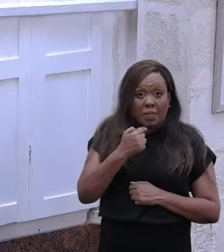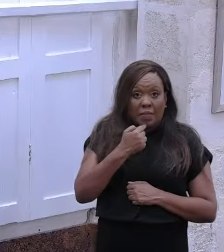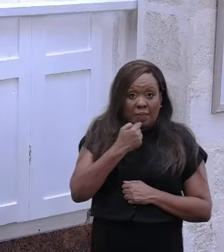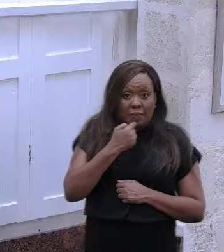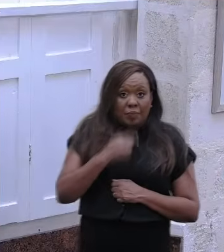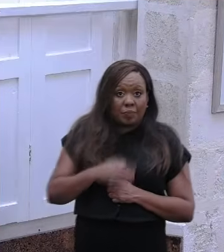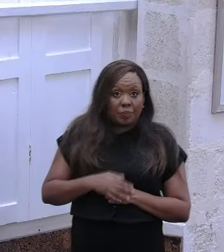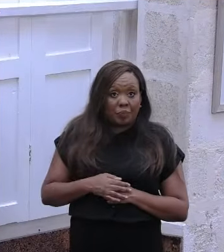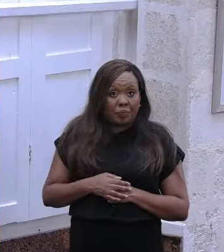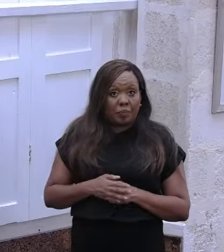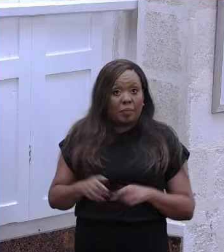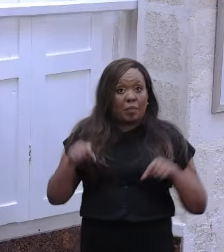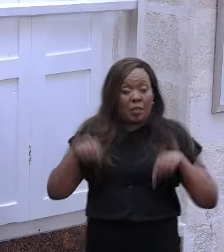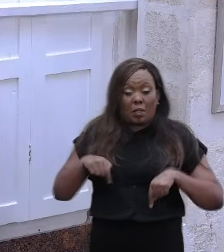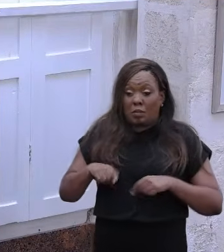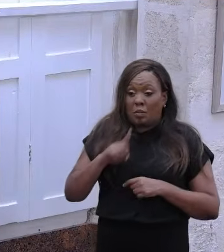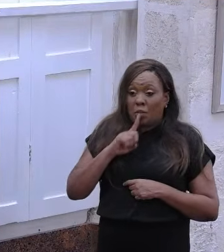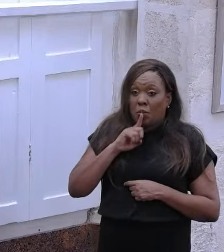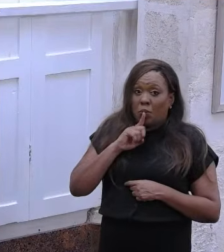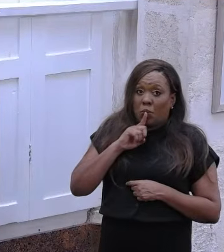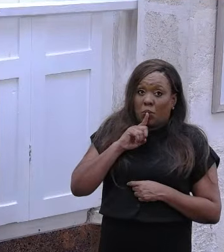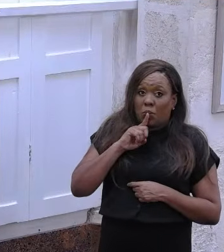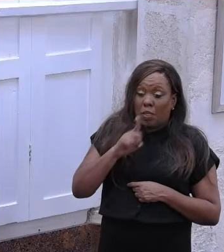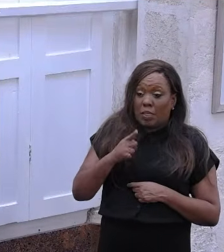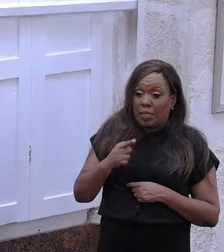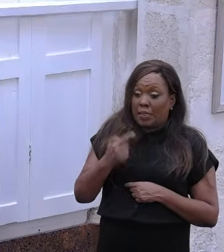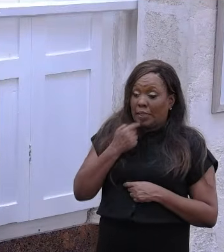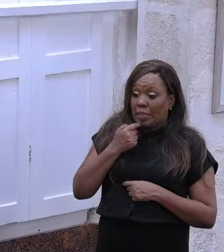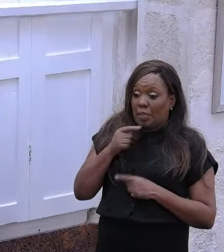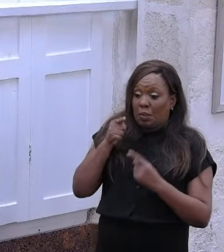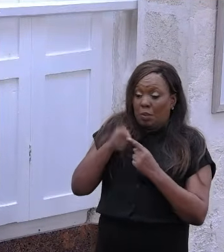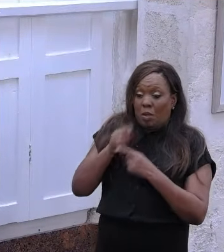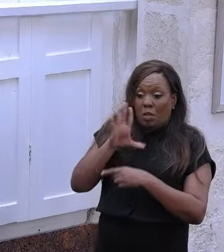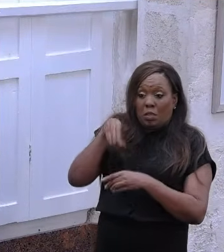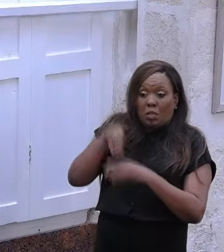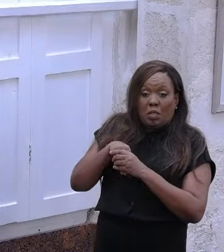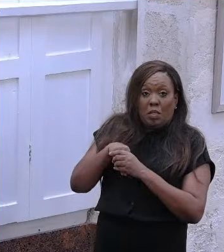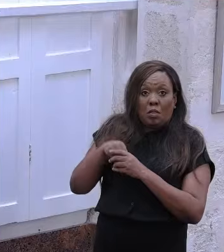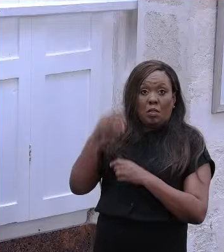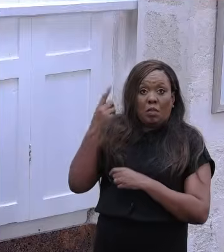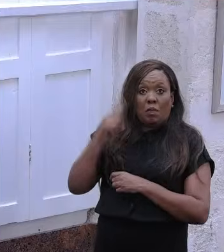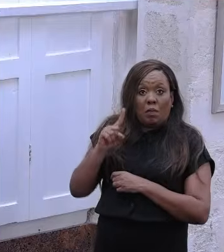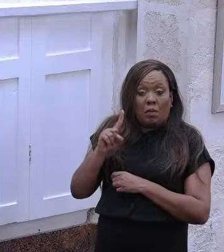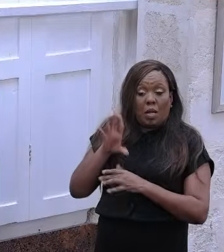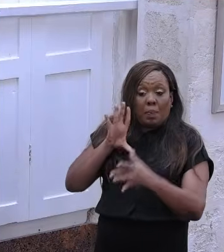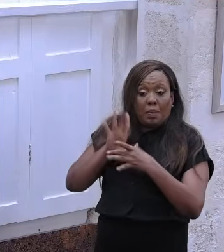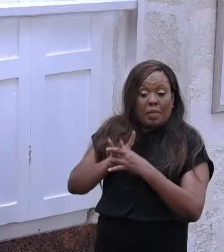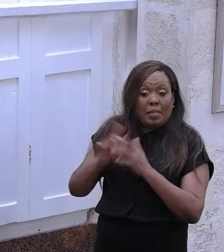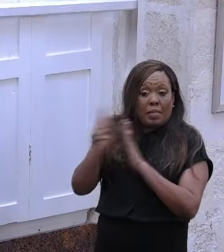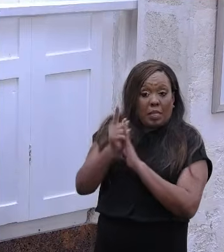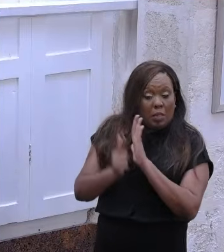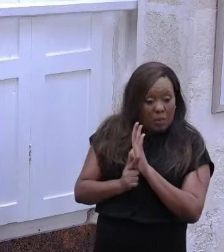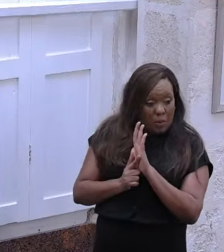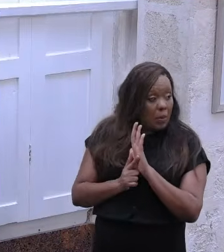been a lacuna in the application of the law as